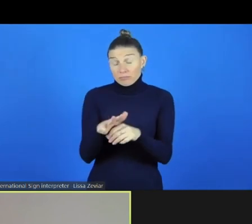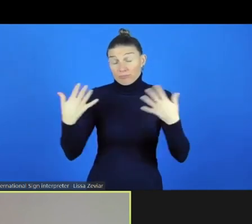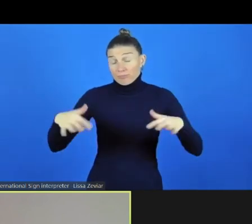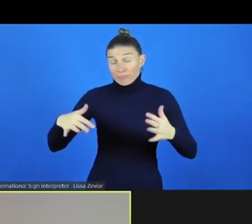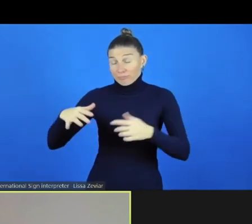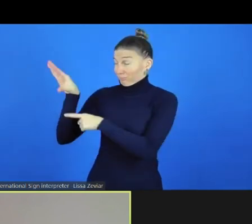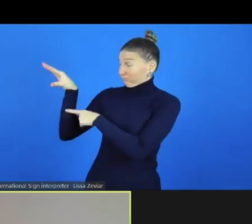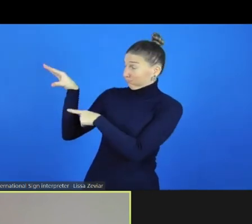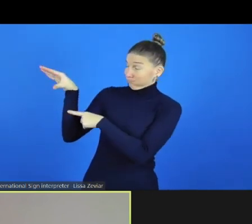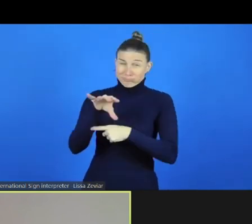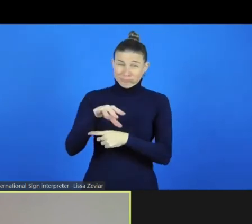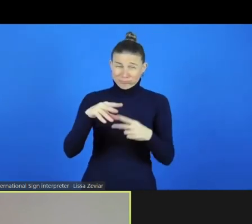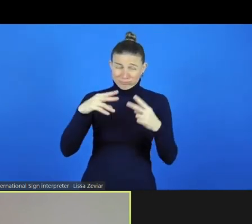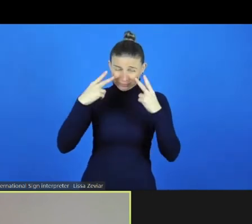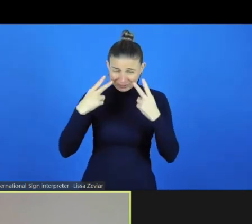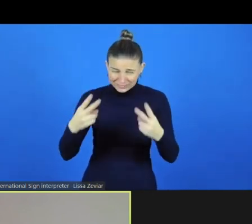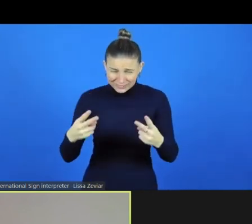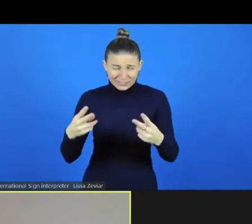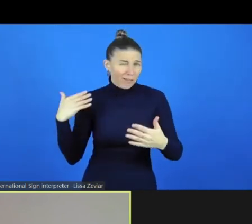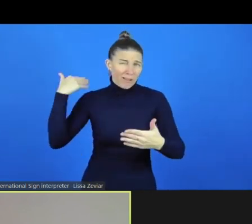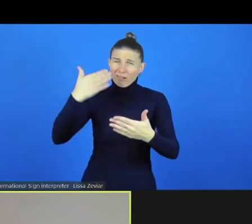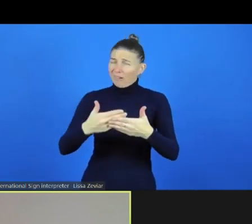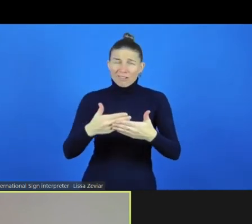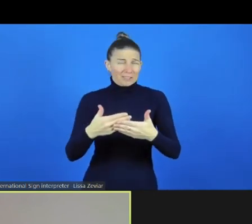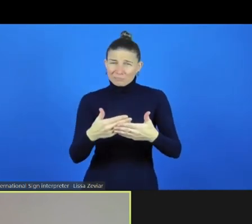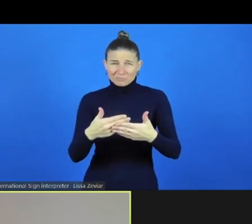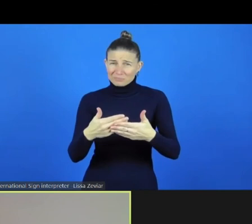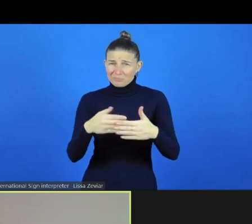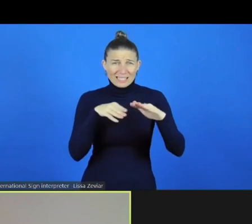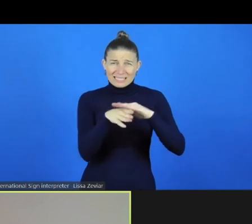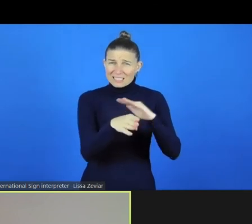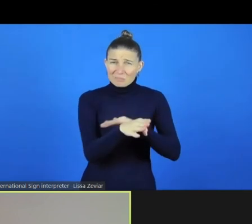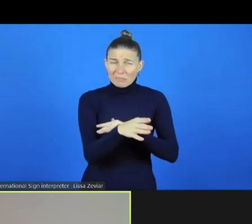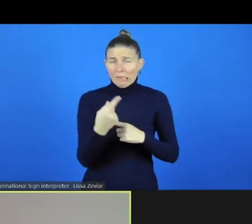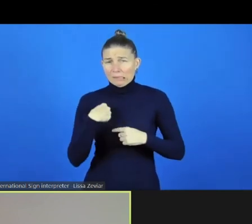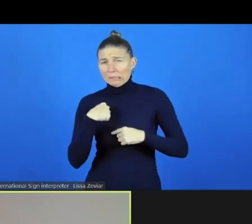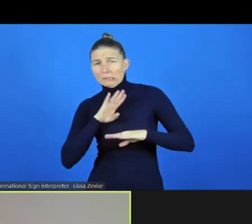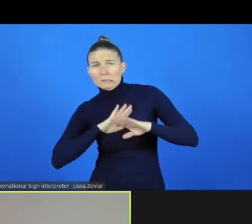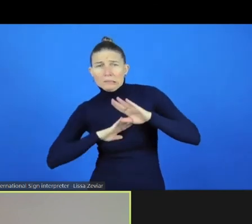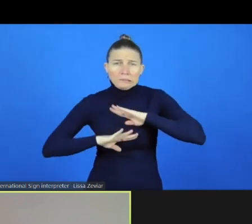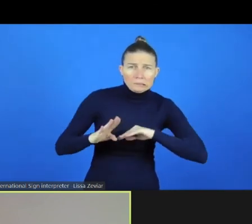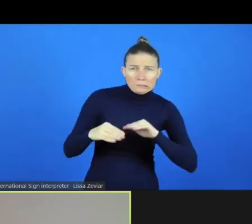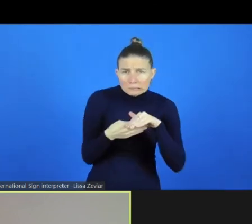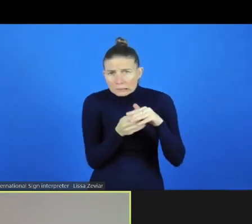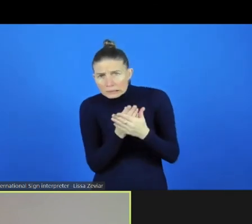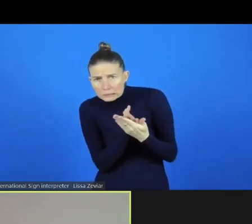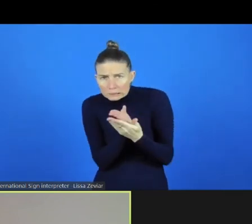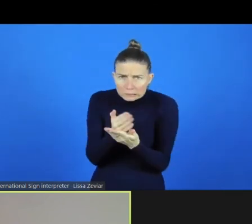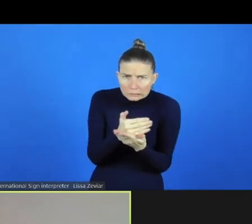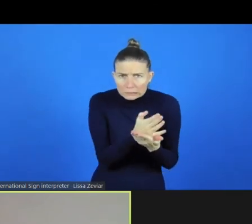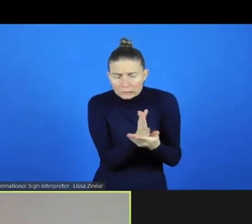think people have been coping with the way things always were for so long. But suddenly, as we looked at a global pandemic hitting and people